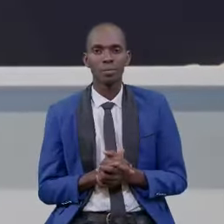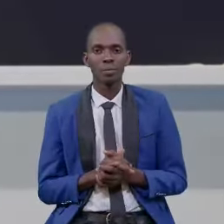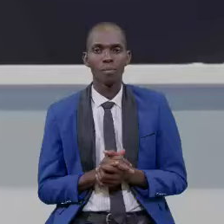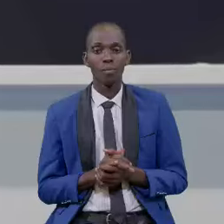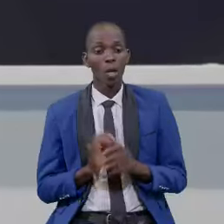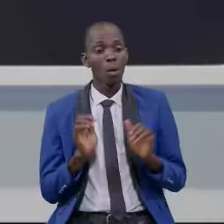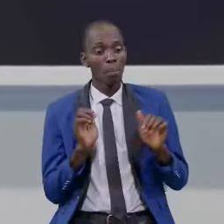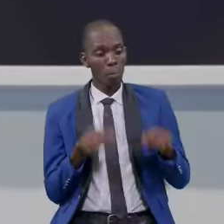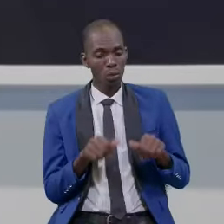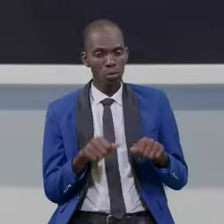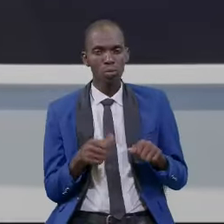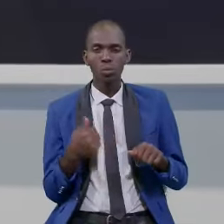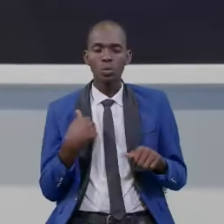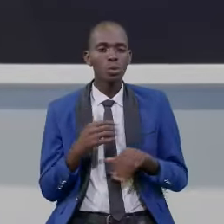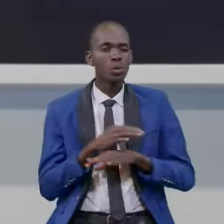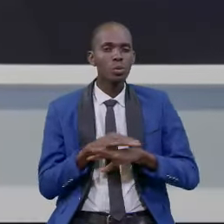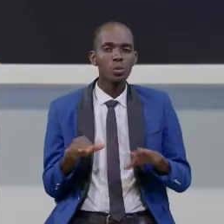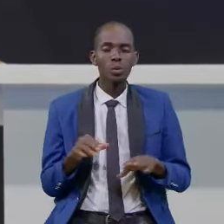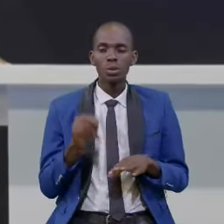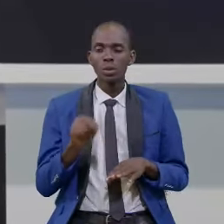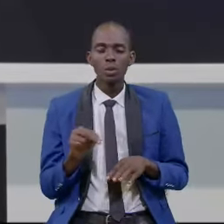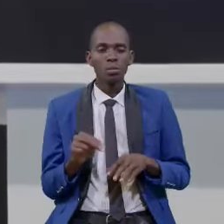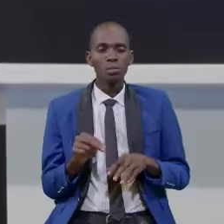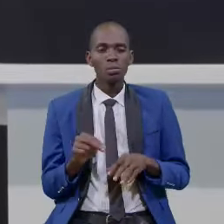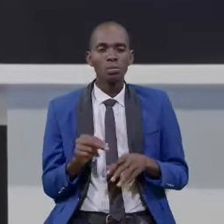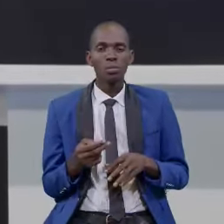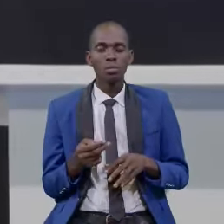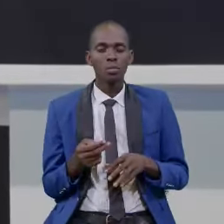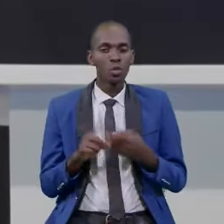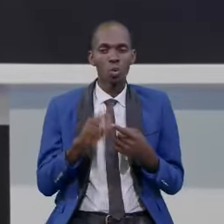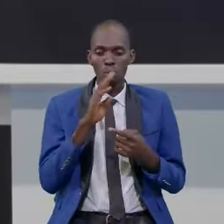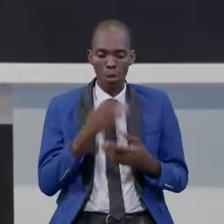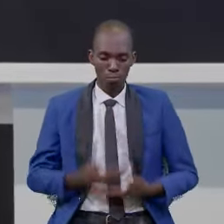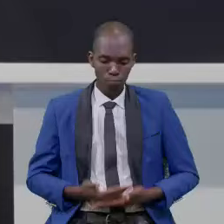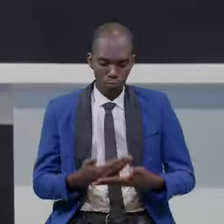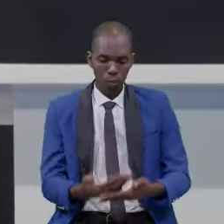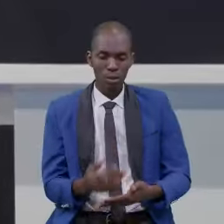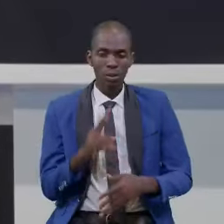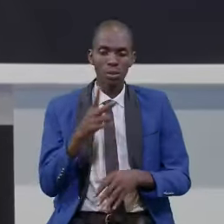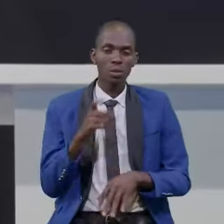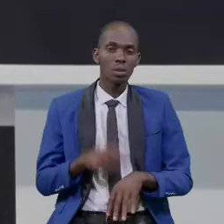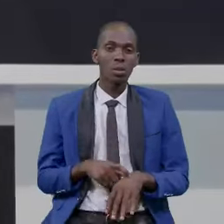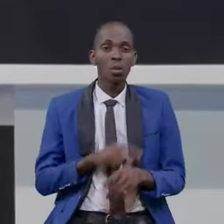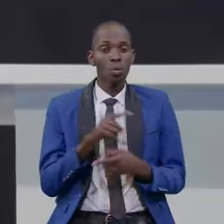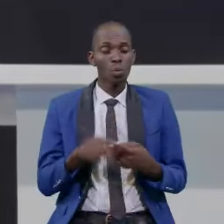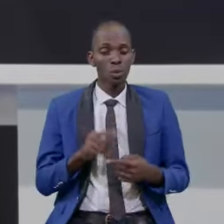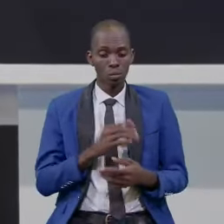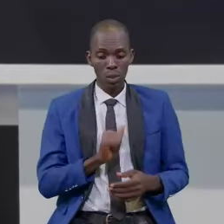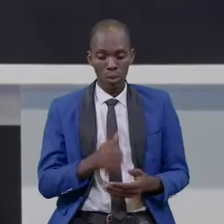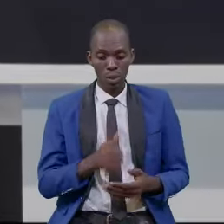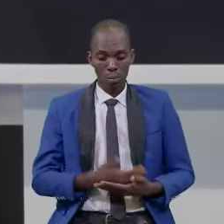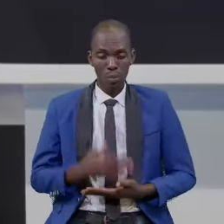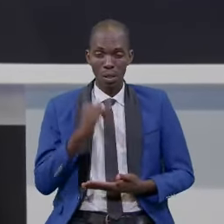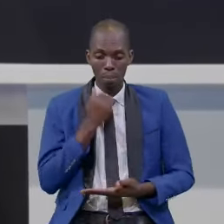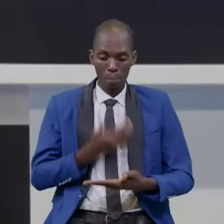Possible? We don't have to, you know, I'm being born again. When a child is born, the child is born. Not that